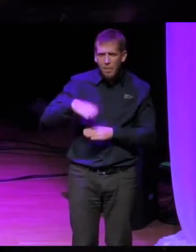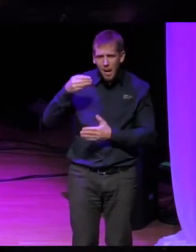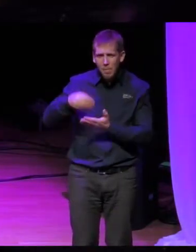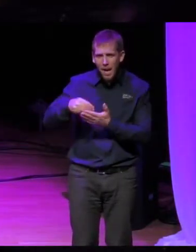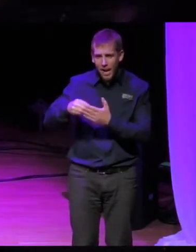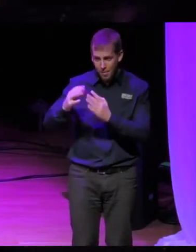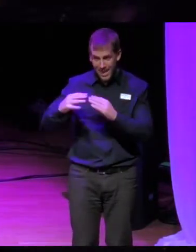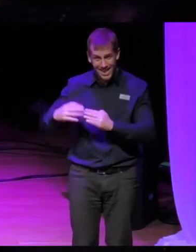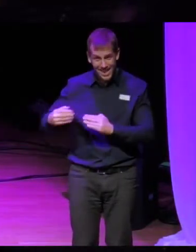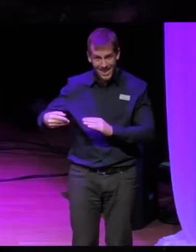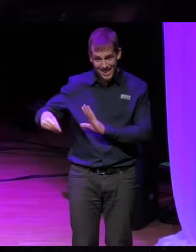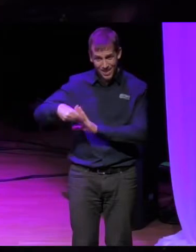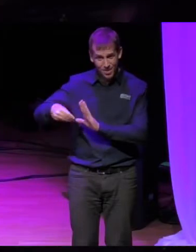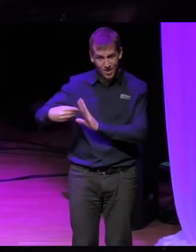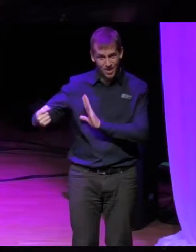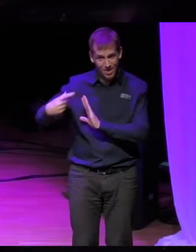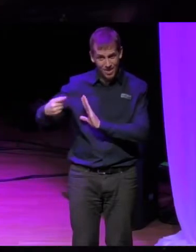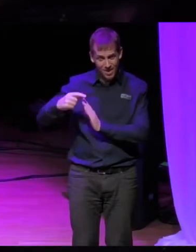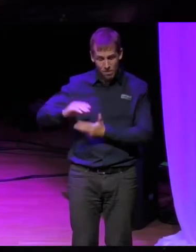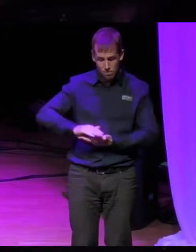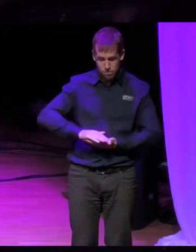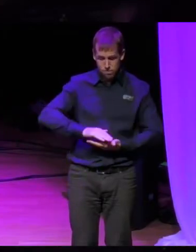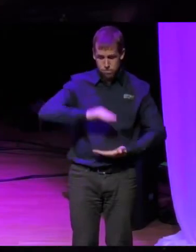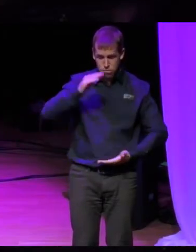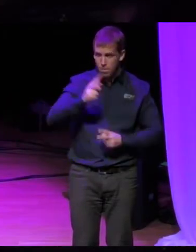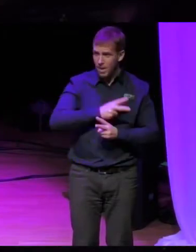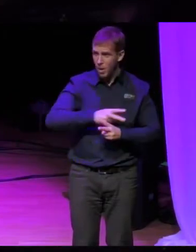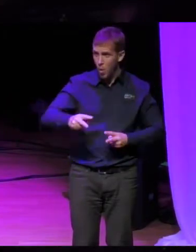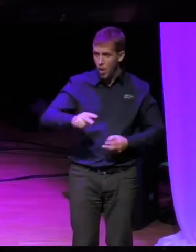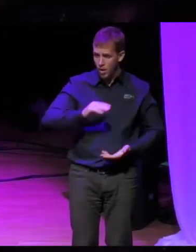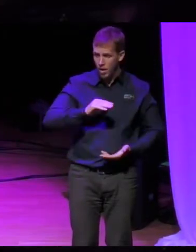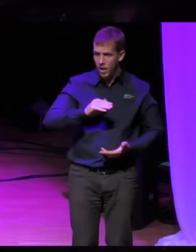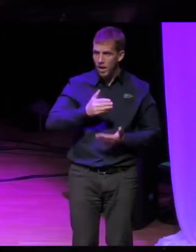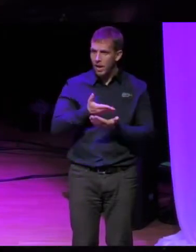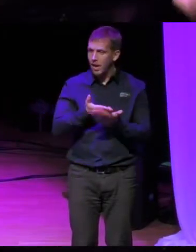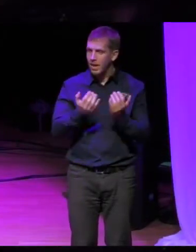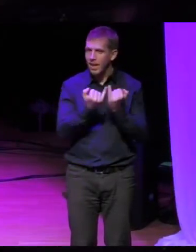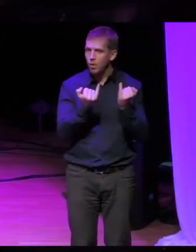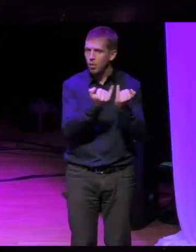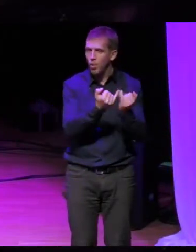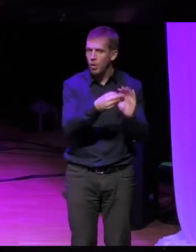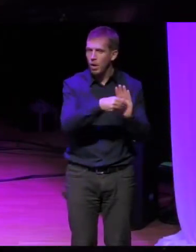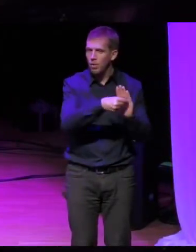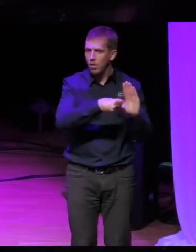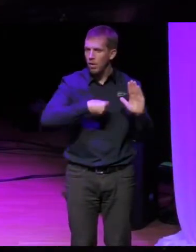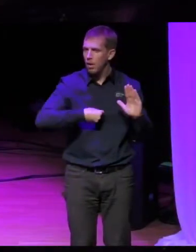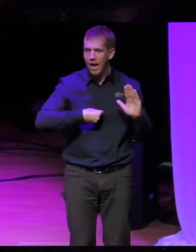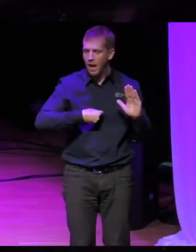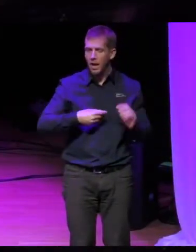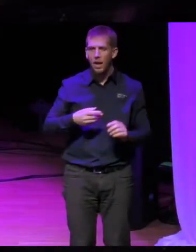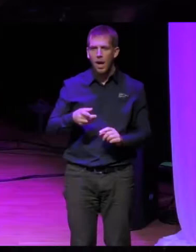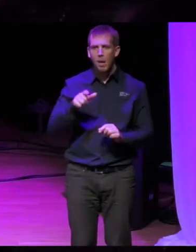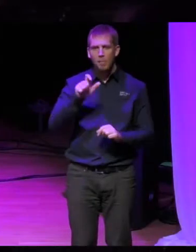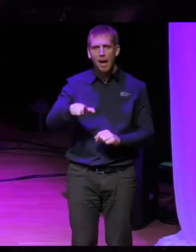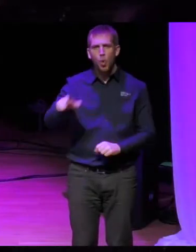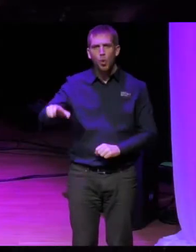we've ever raised online, and meaning not from institutional donors or just people who were